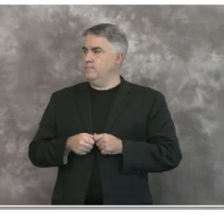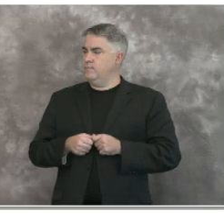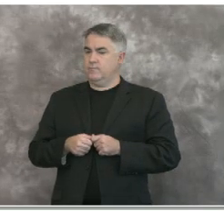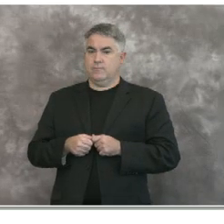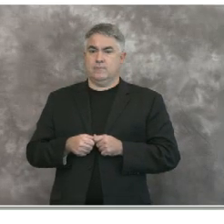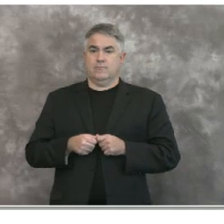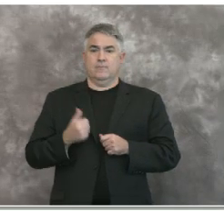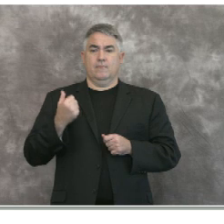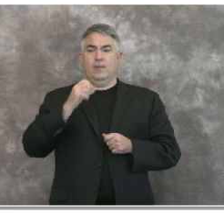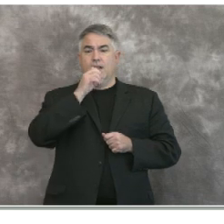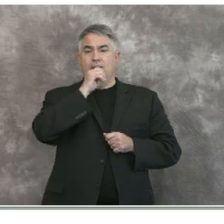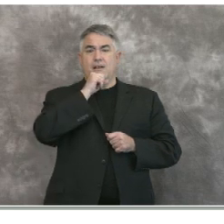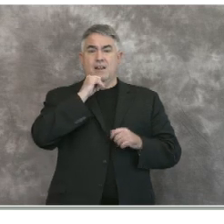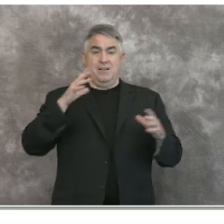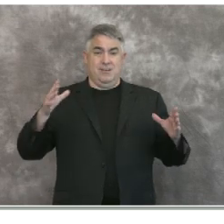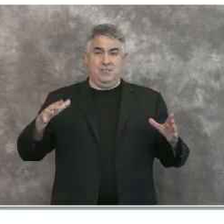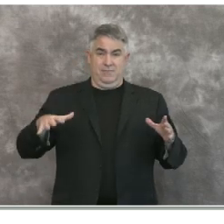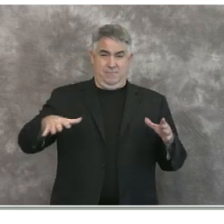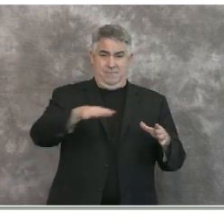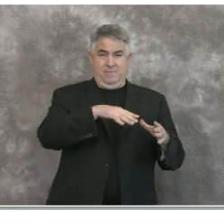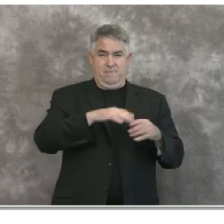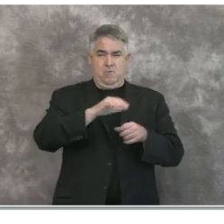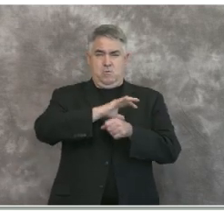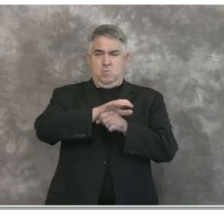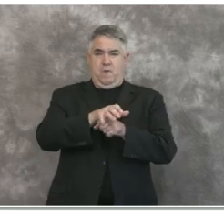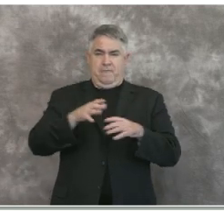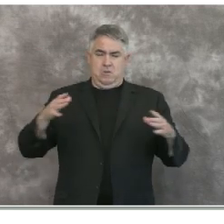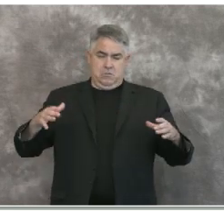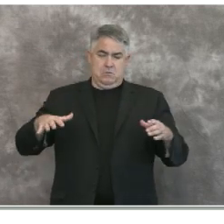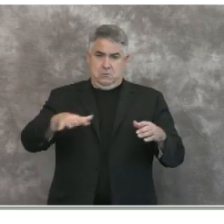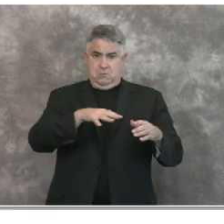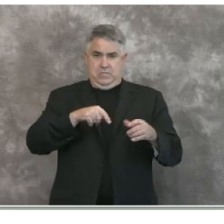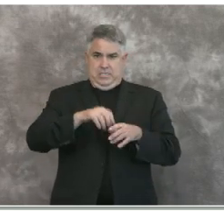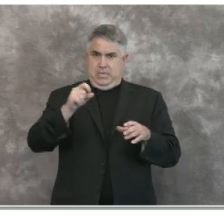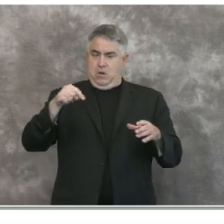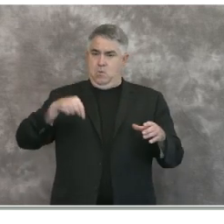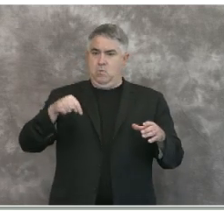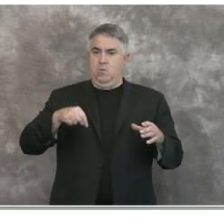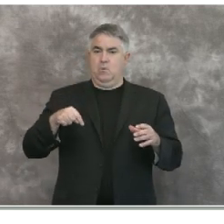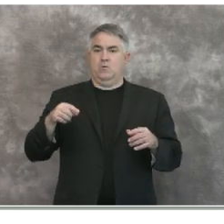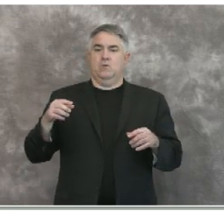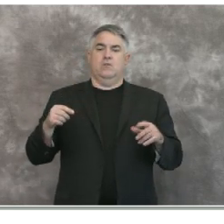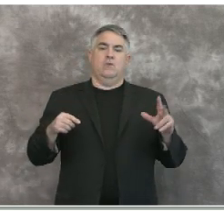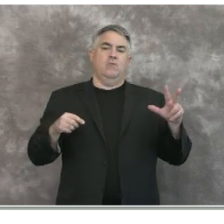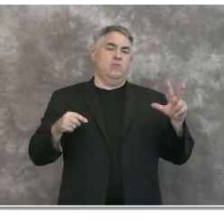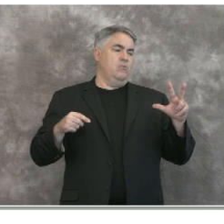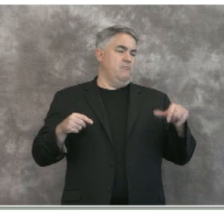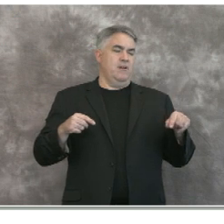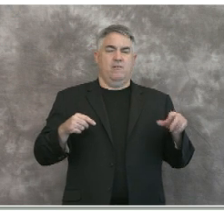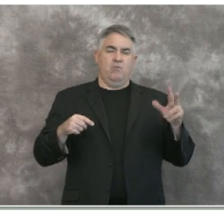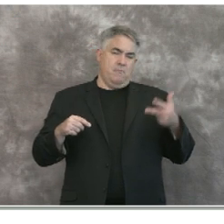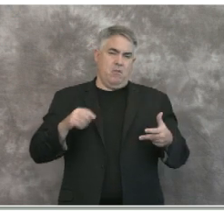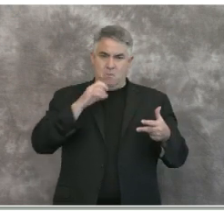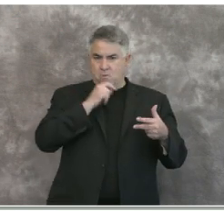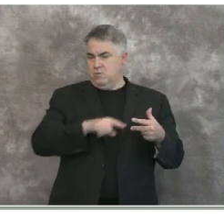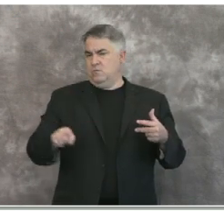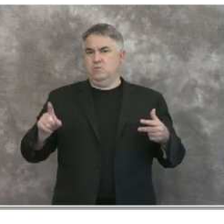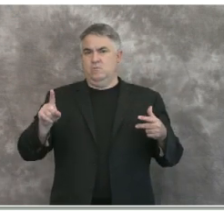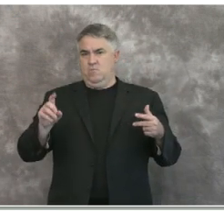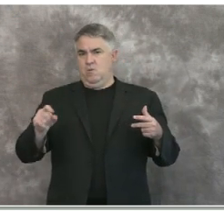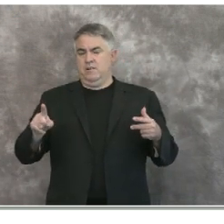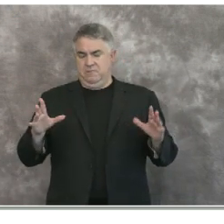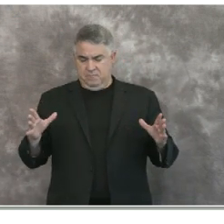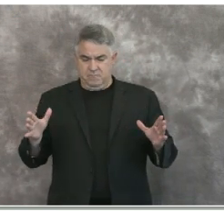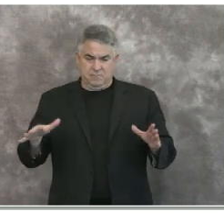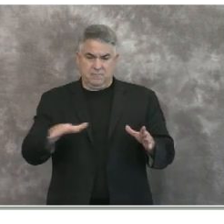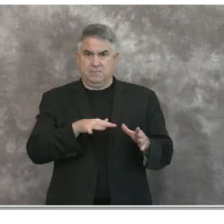for the entire number of cases still remains from 3 months to 101 years of age.